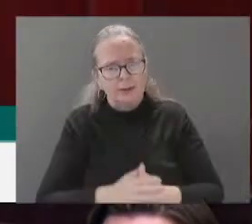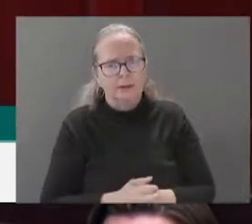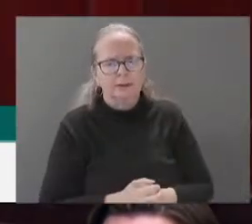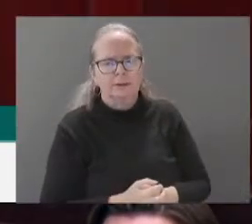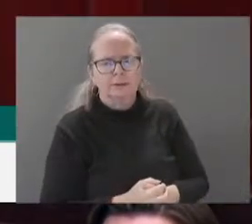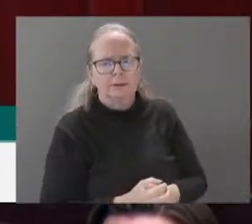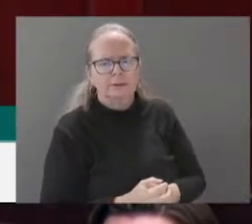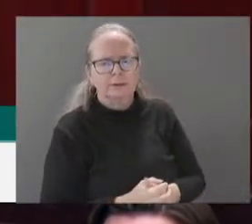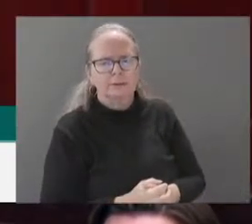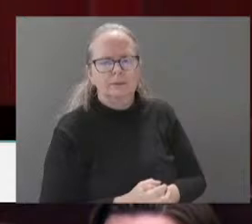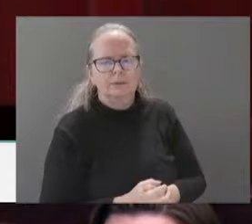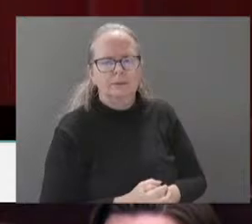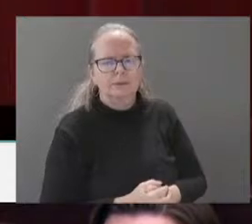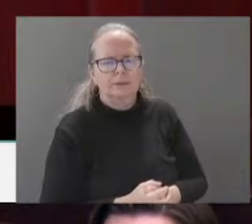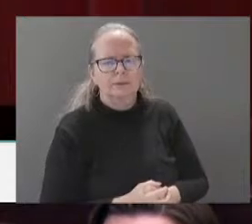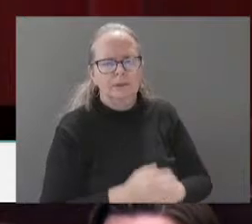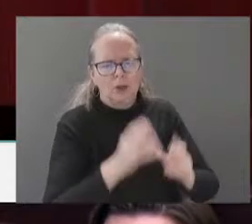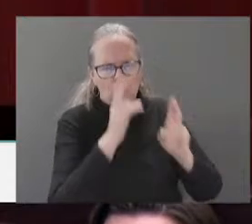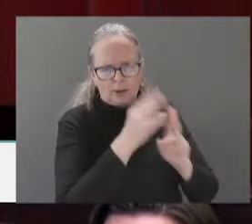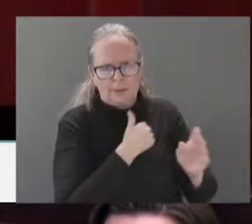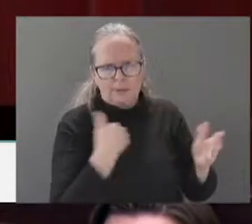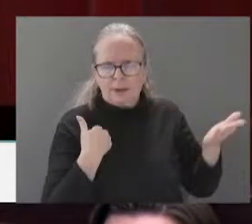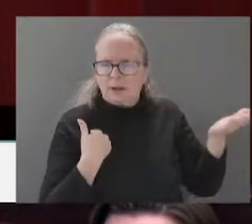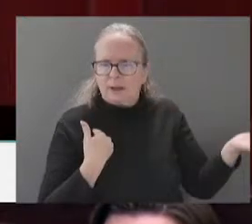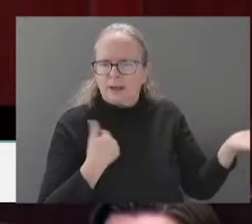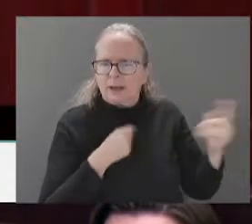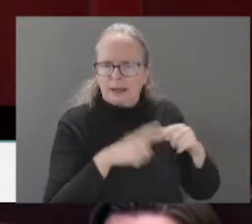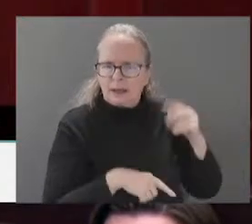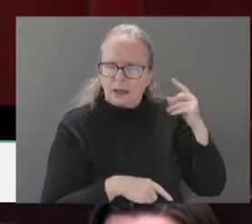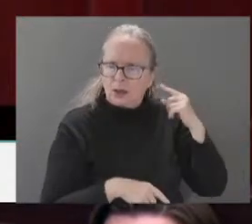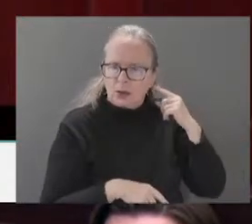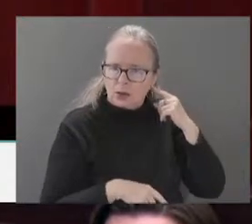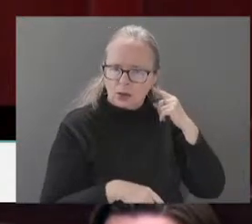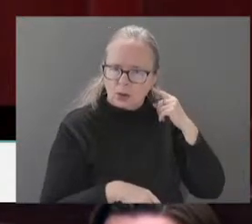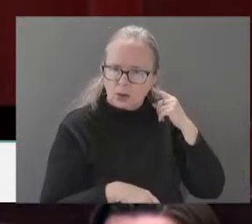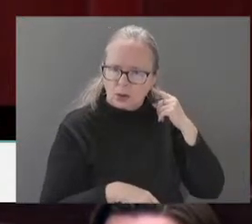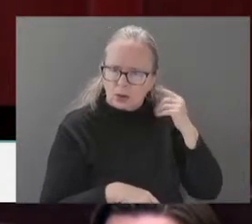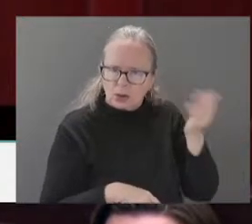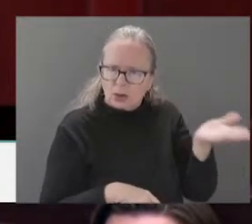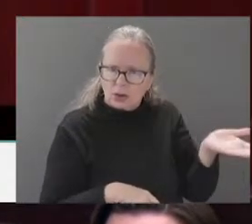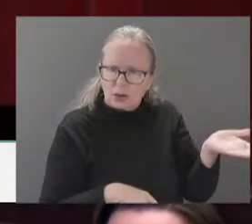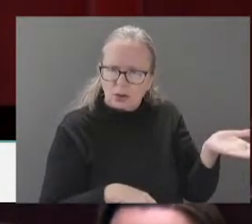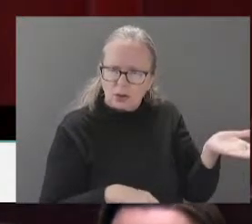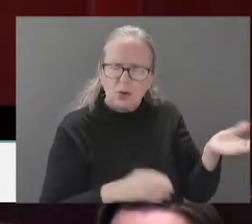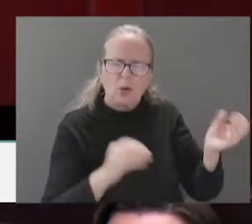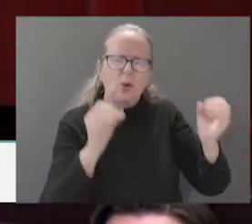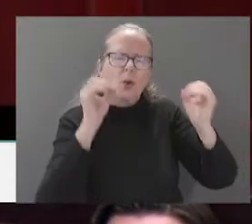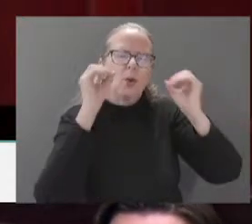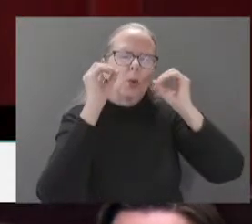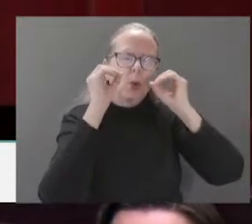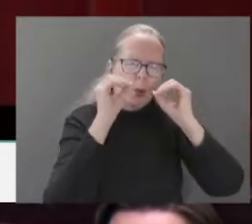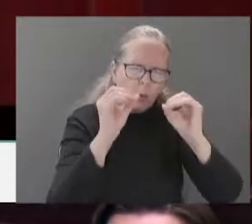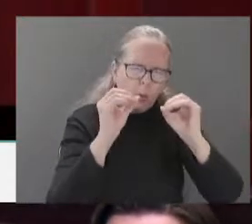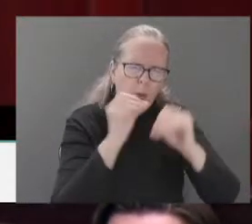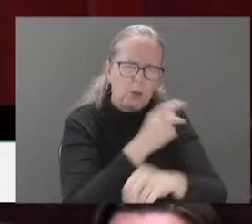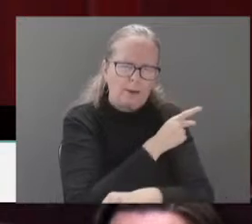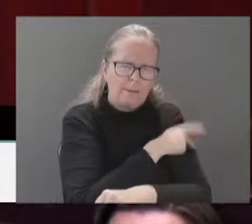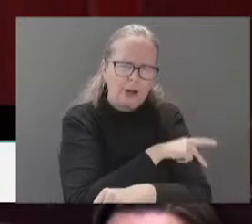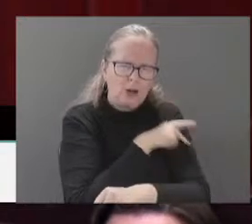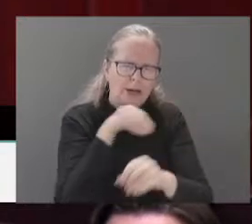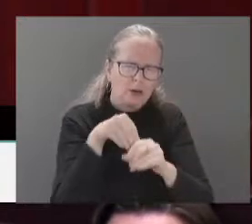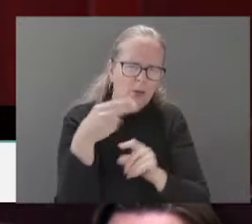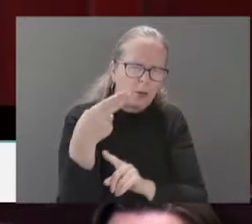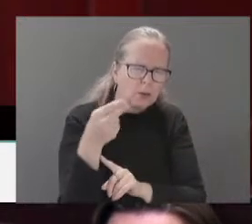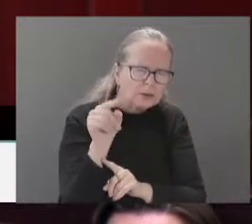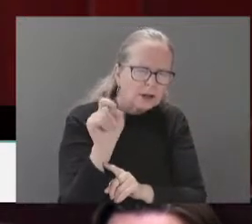stress this again Mr Speaker there were no patients in these hotels Mr Speaker this was a housing provider the vast majority of